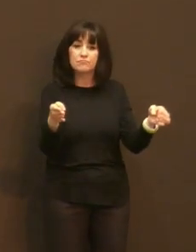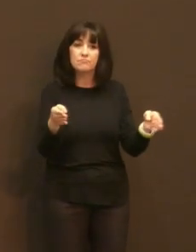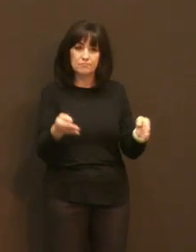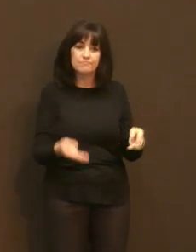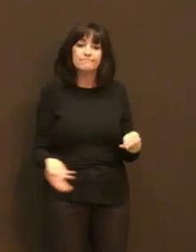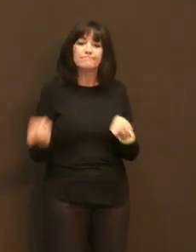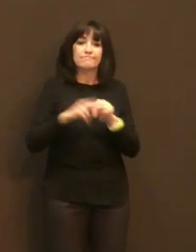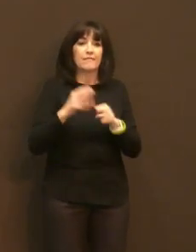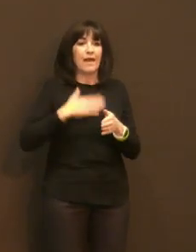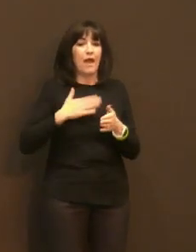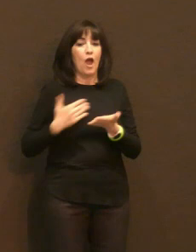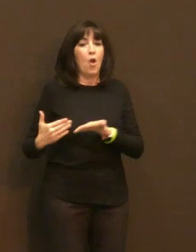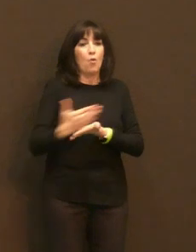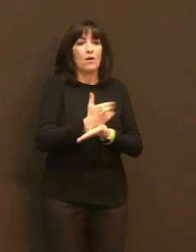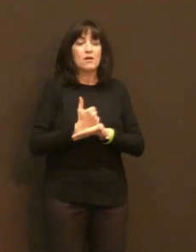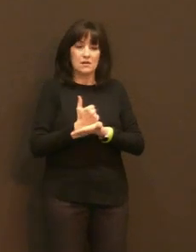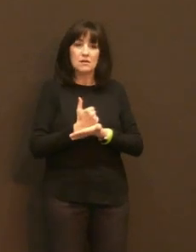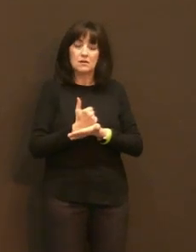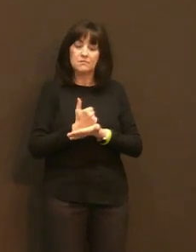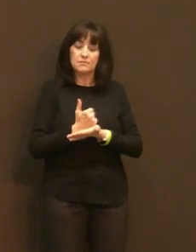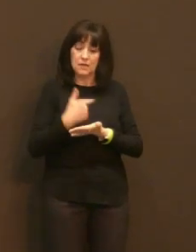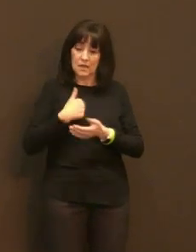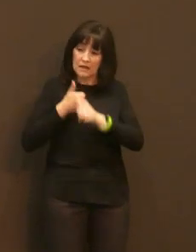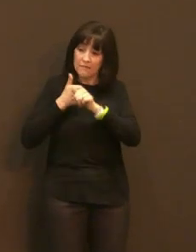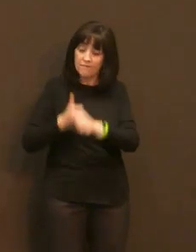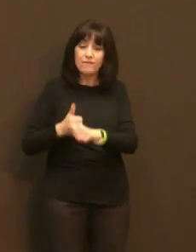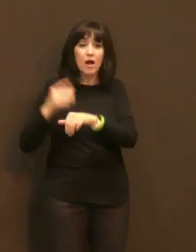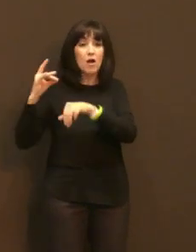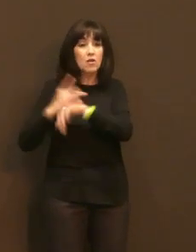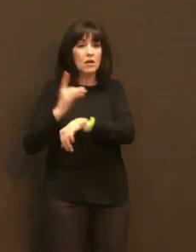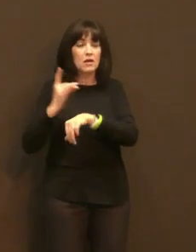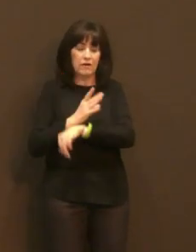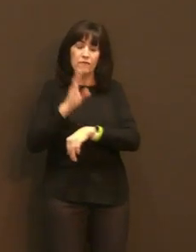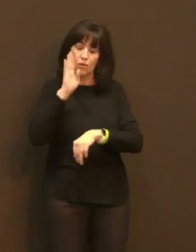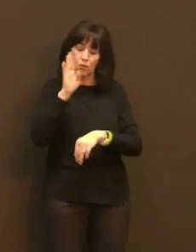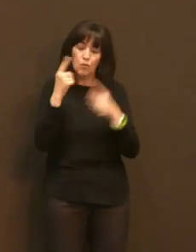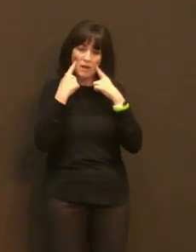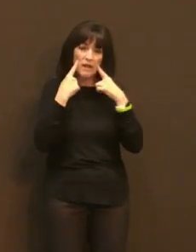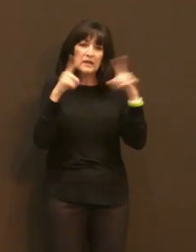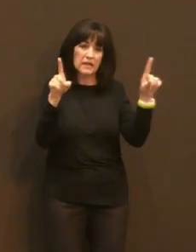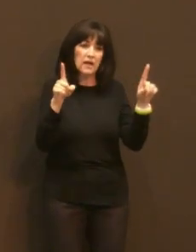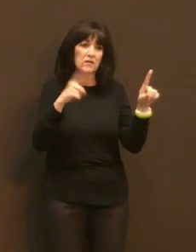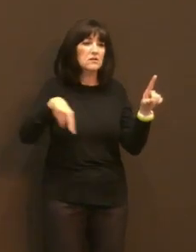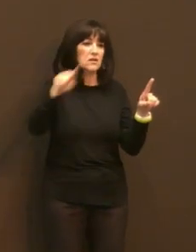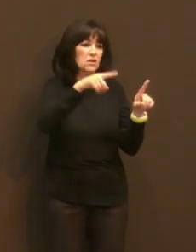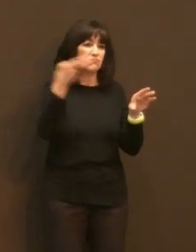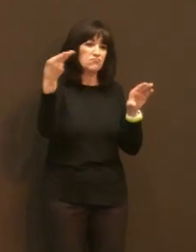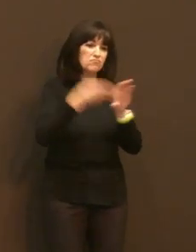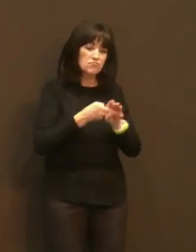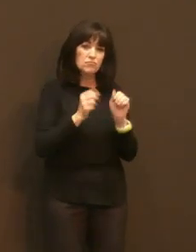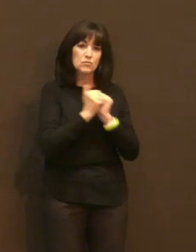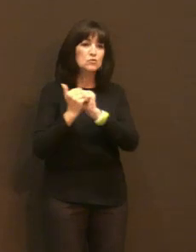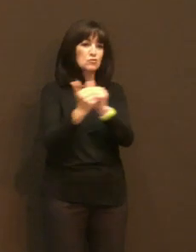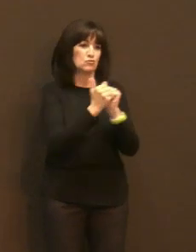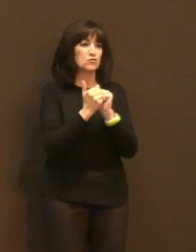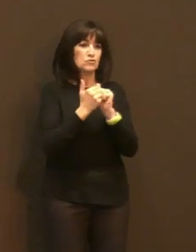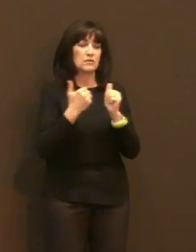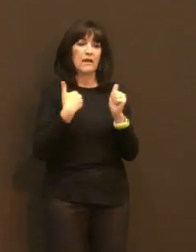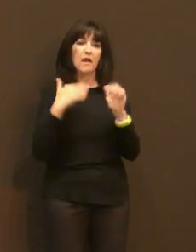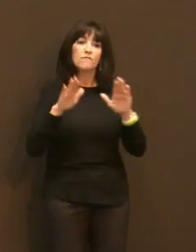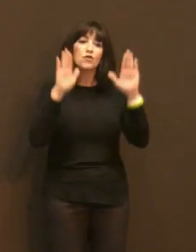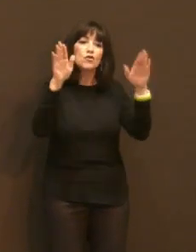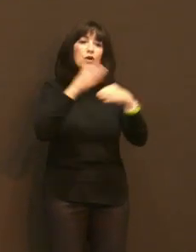follow the guidance, we're going to get there. And we'll get there sooner or later if we all stick together. So thank you very much and have a great weekend.